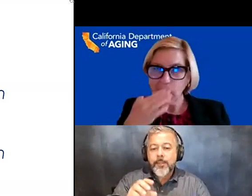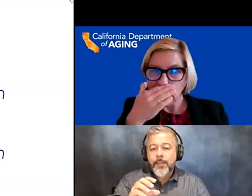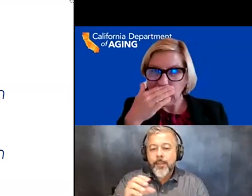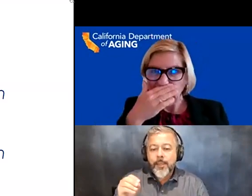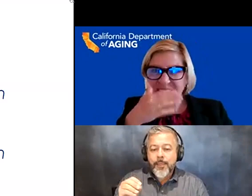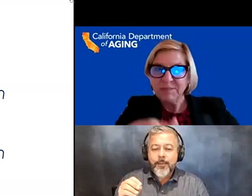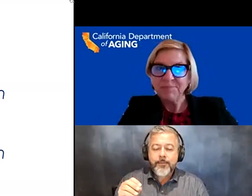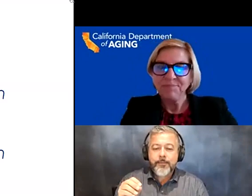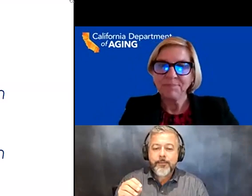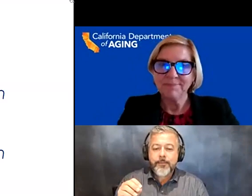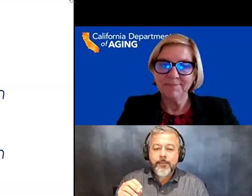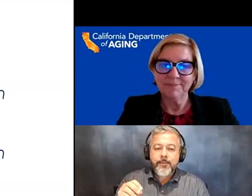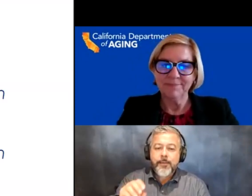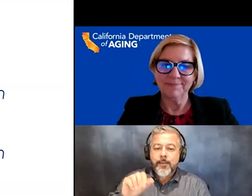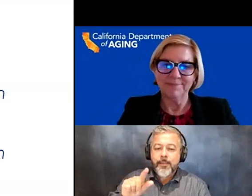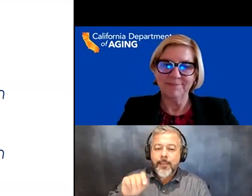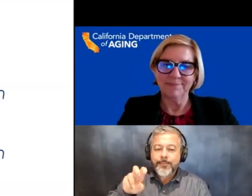Cannington.